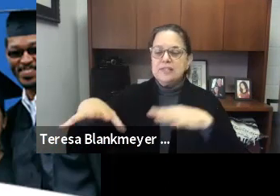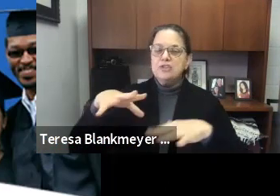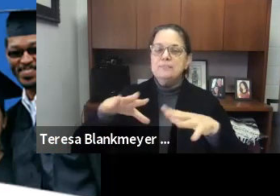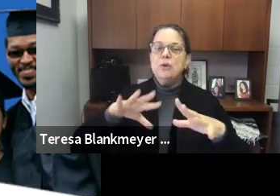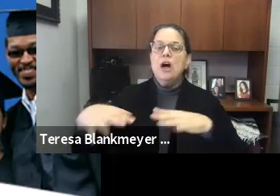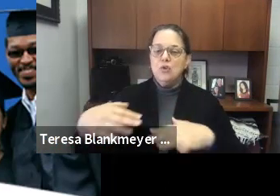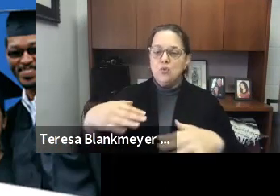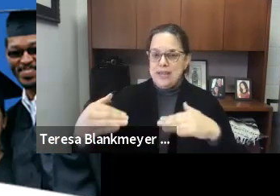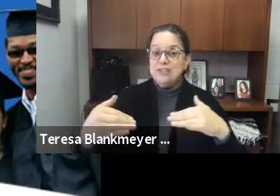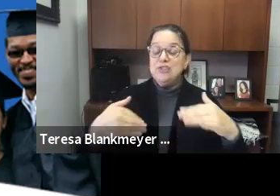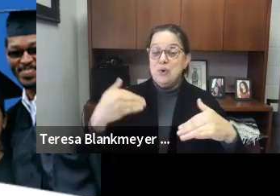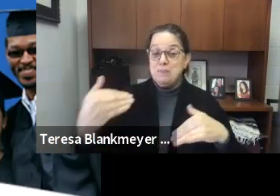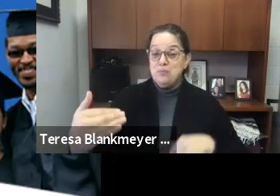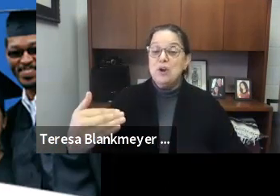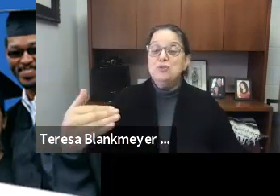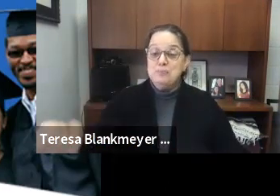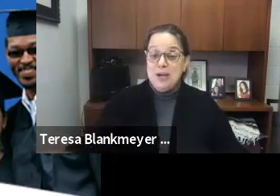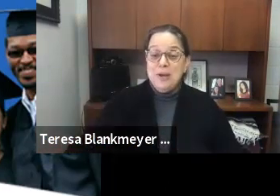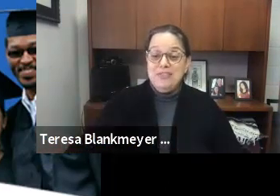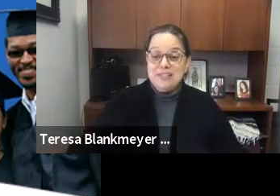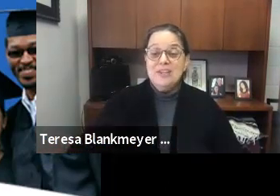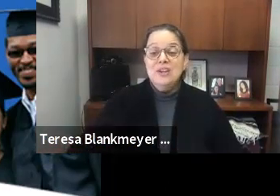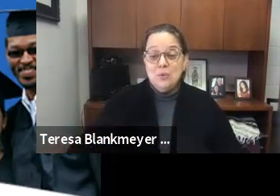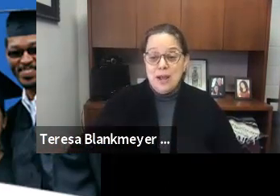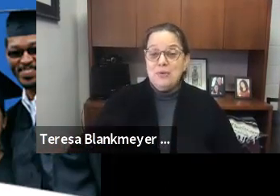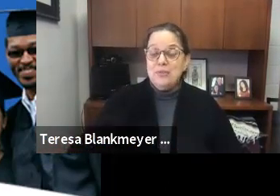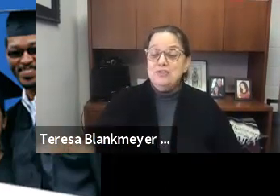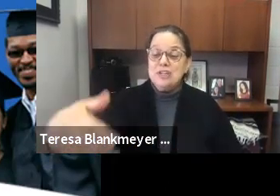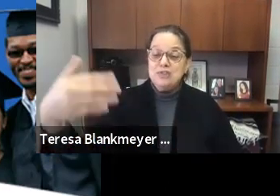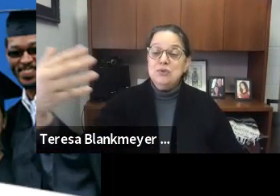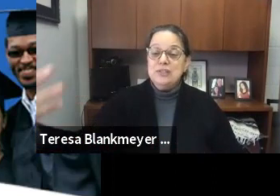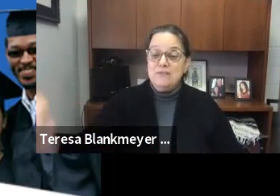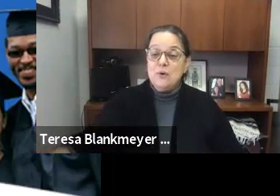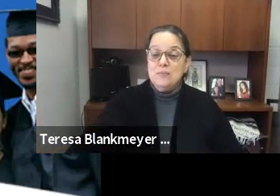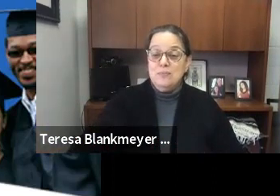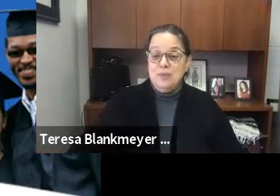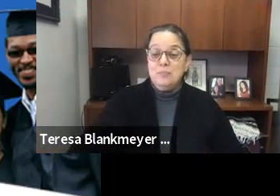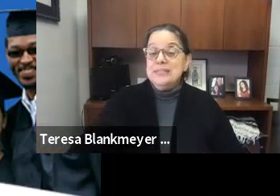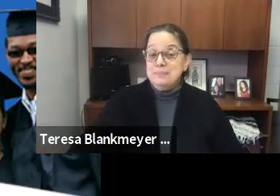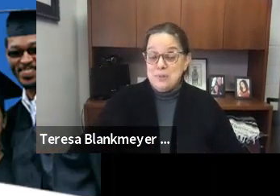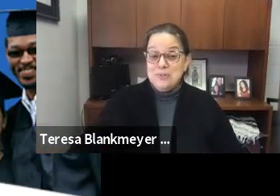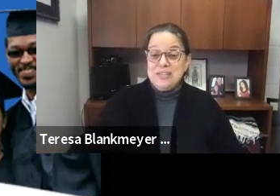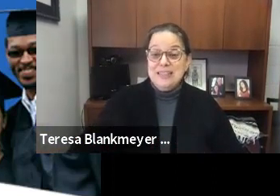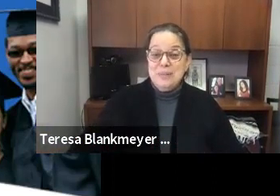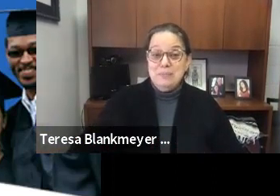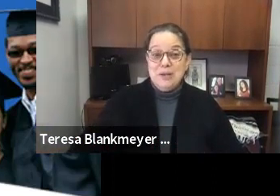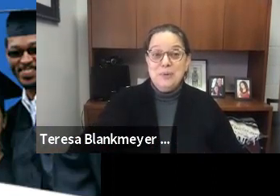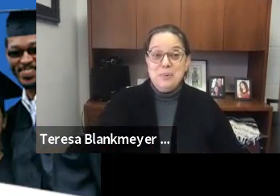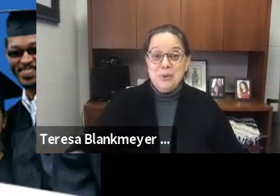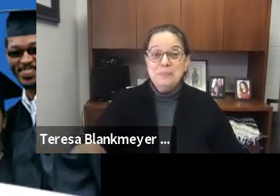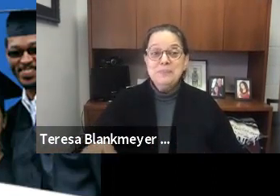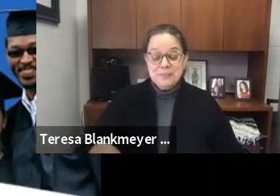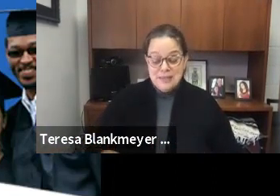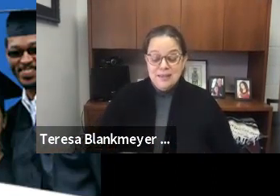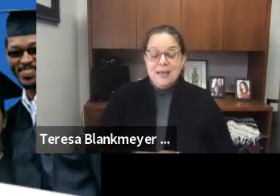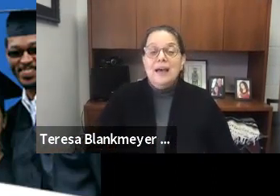of discussion about other ways to approach bioethics rather than just using the 4 principles in the Belmont